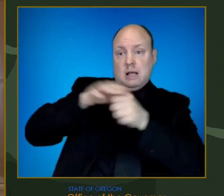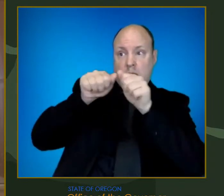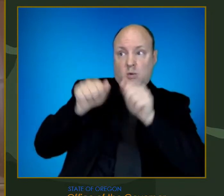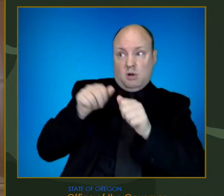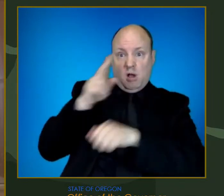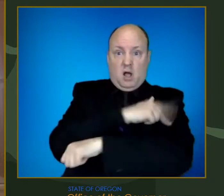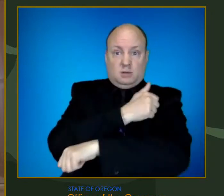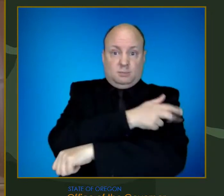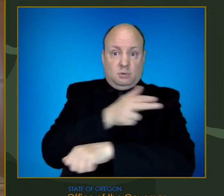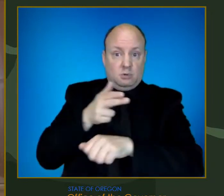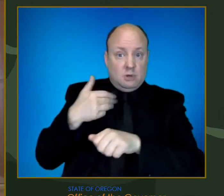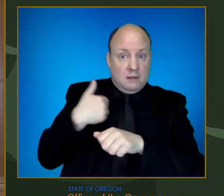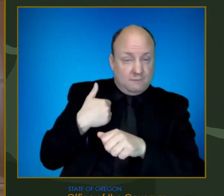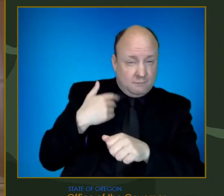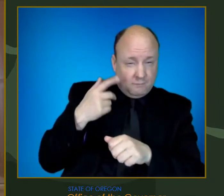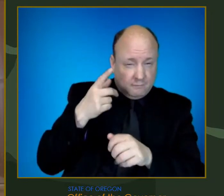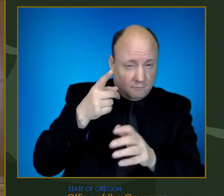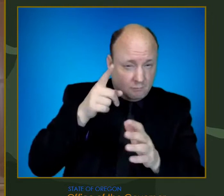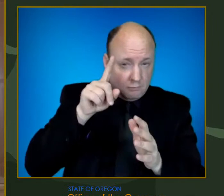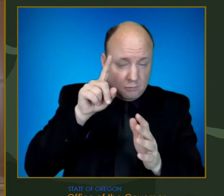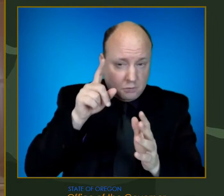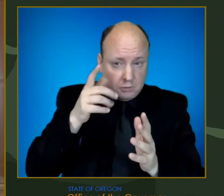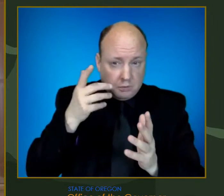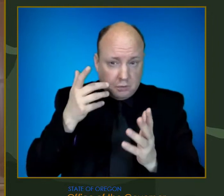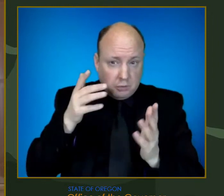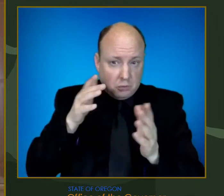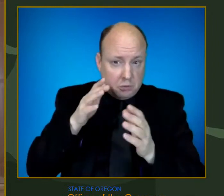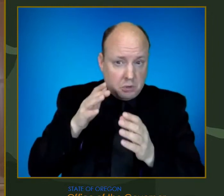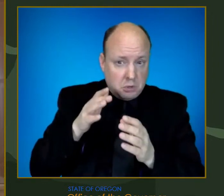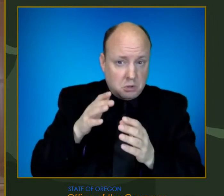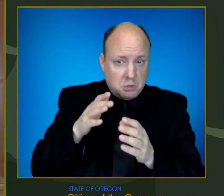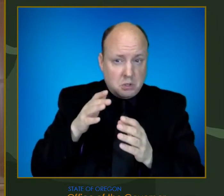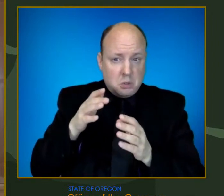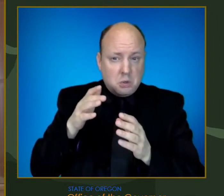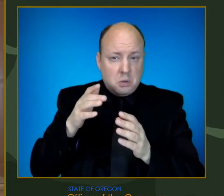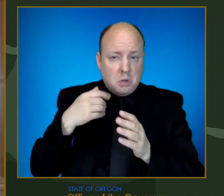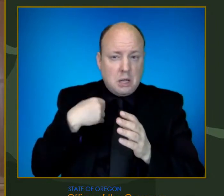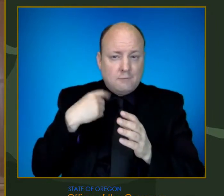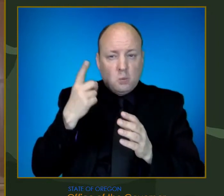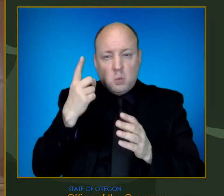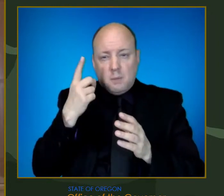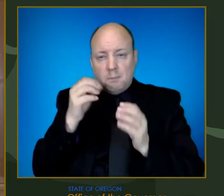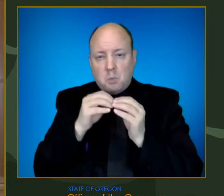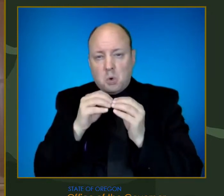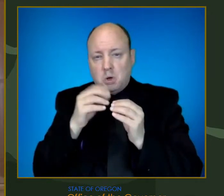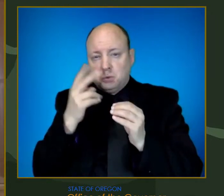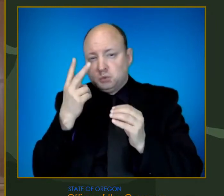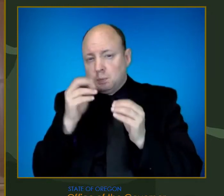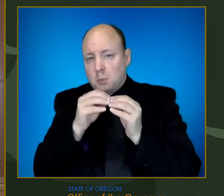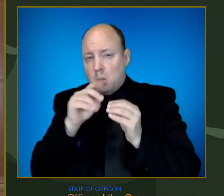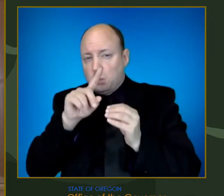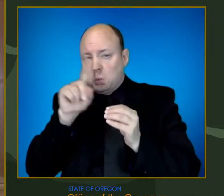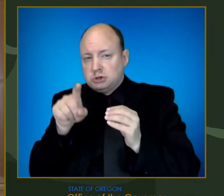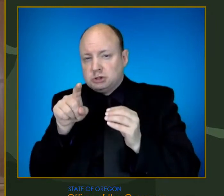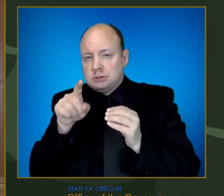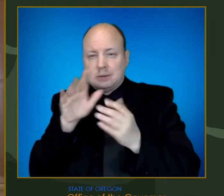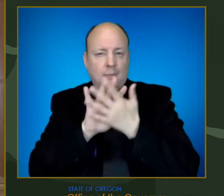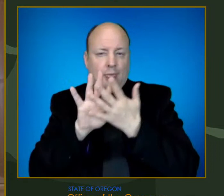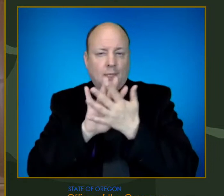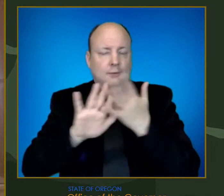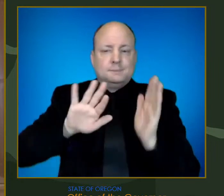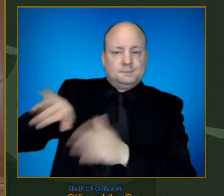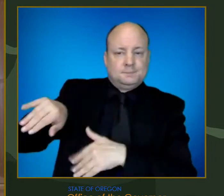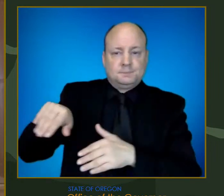Thank you. Thanks, Alicia. And we have time for 1 or 2 more questions. We'll go next to Carmen Montez with Univision.